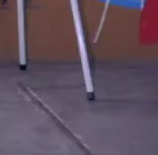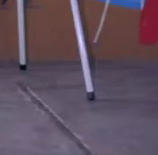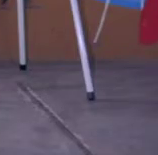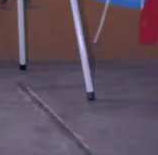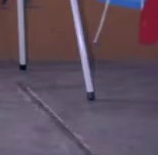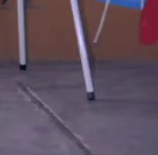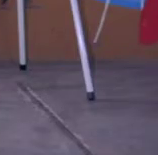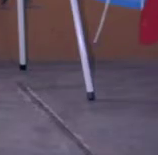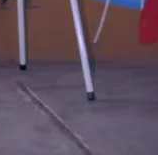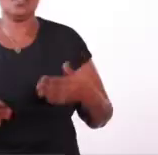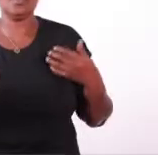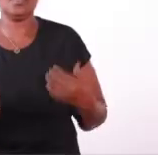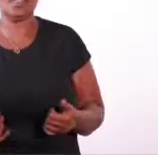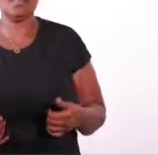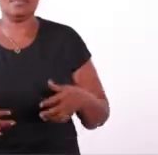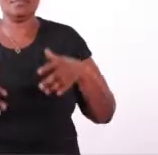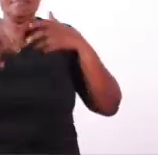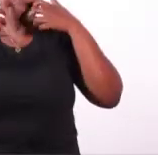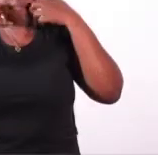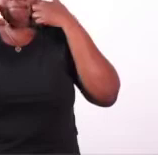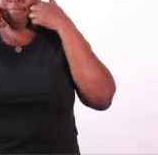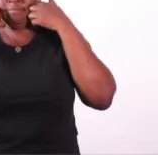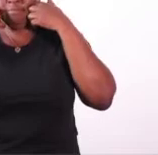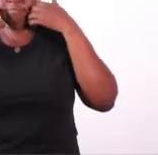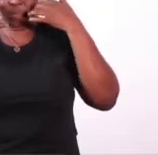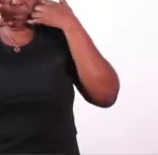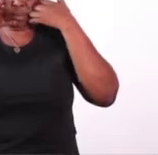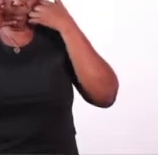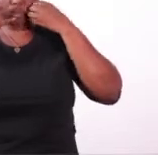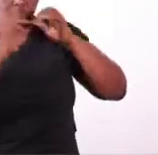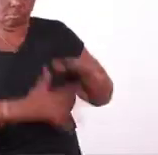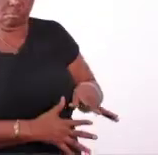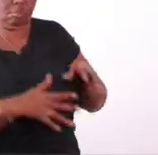Okay, Alex, now you can remove your mask.